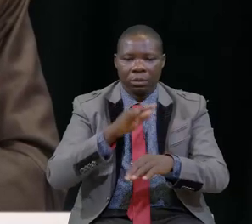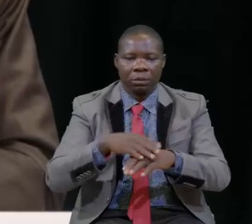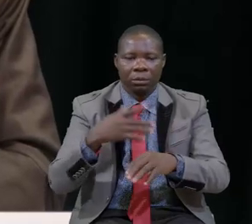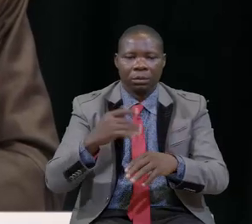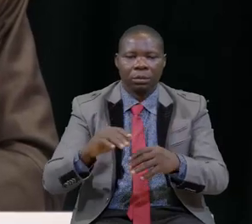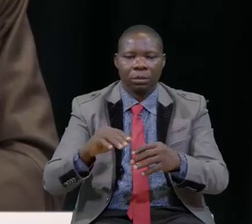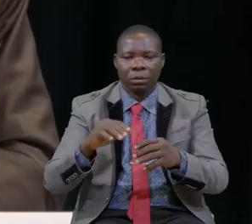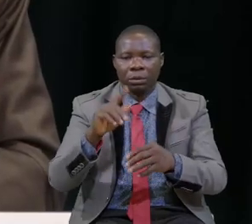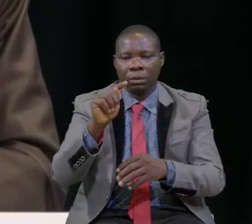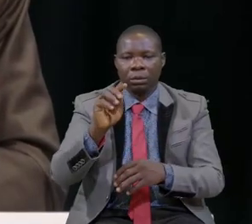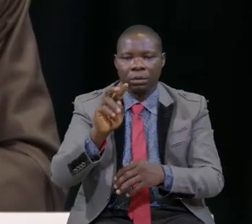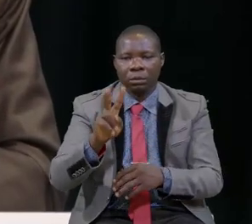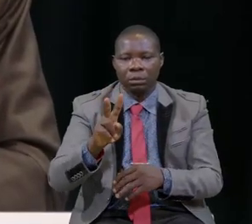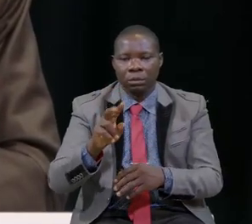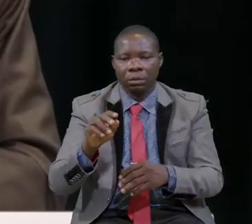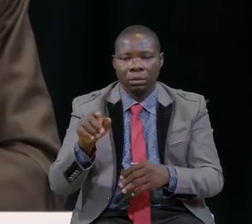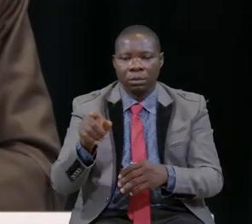you telephone it.